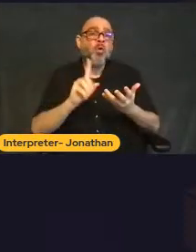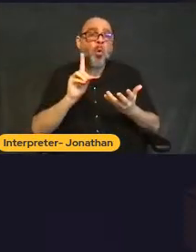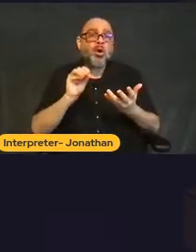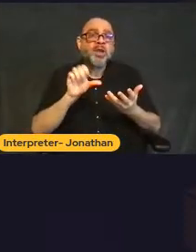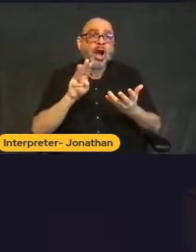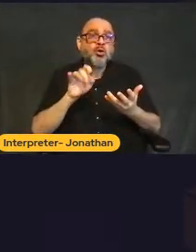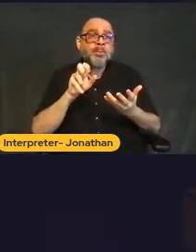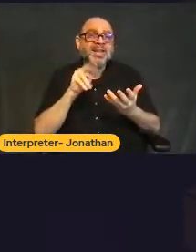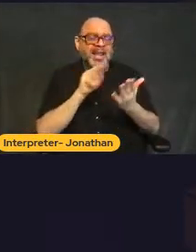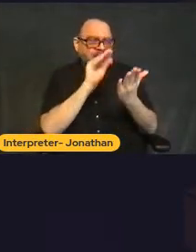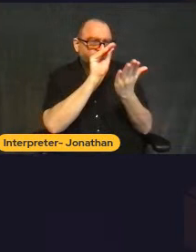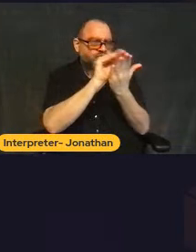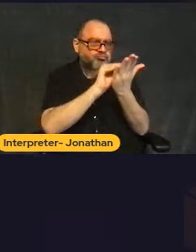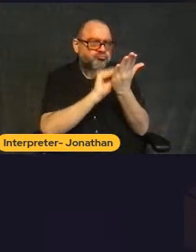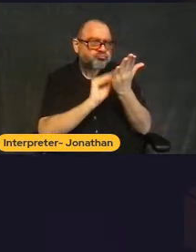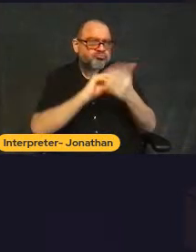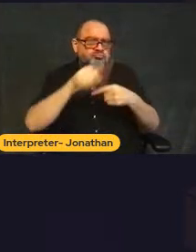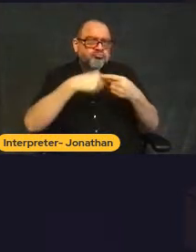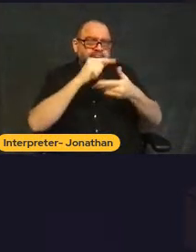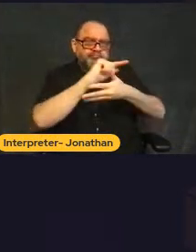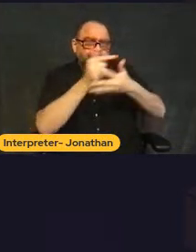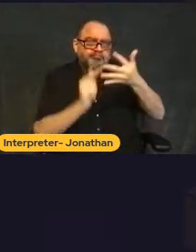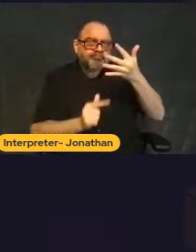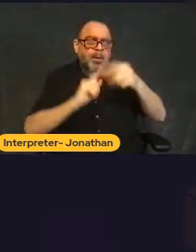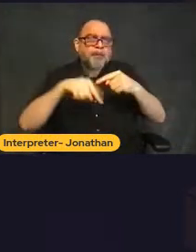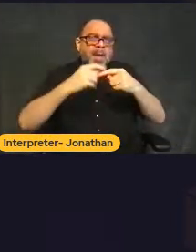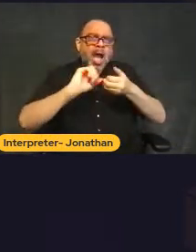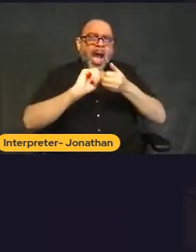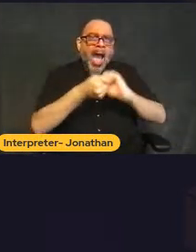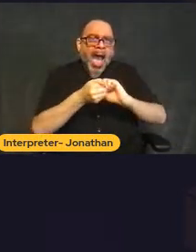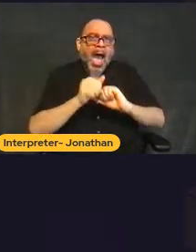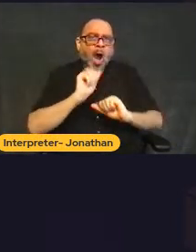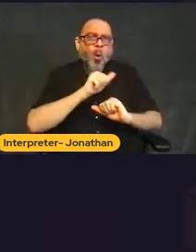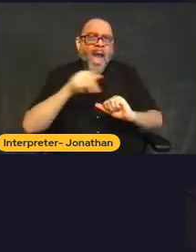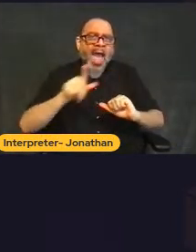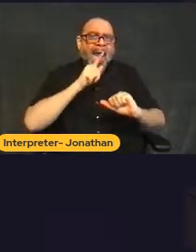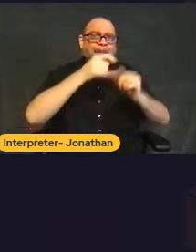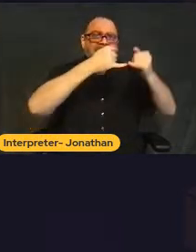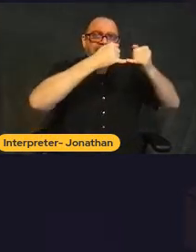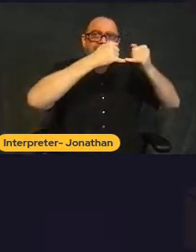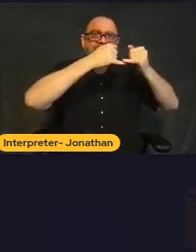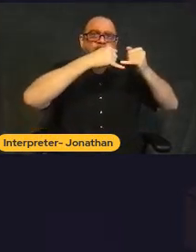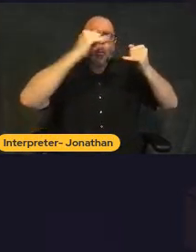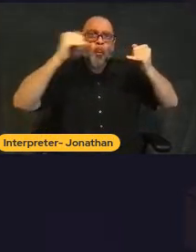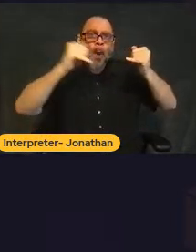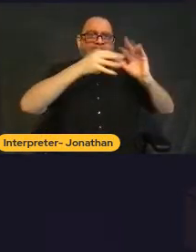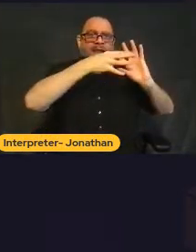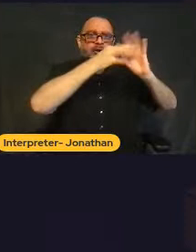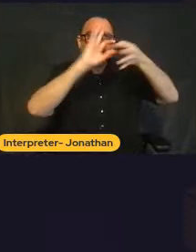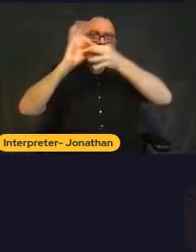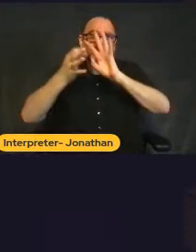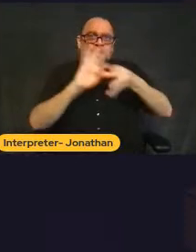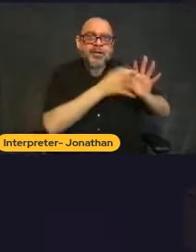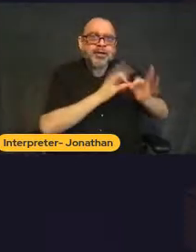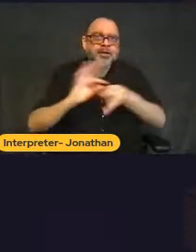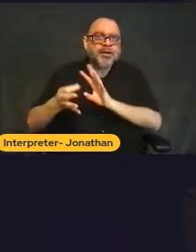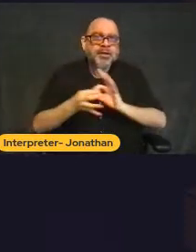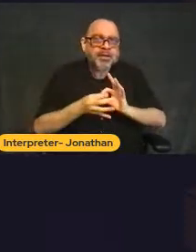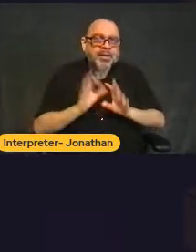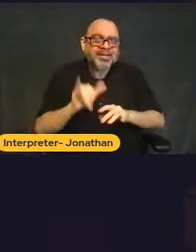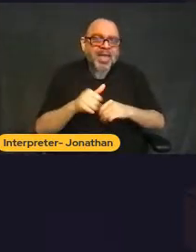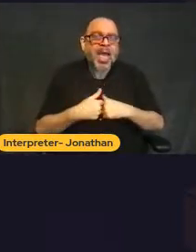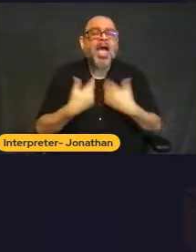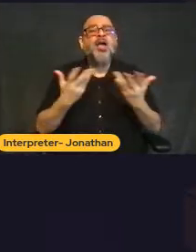a refresh about how an application is wired up. So given this dynamic